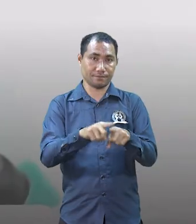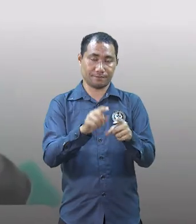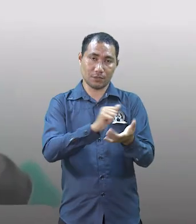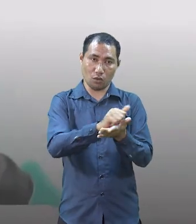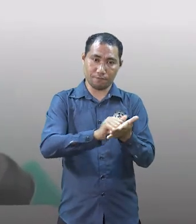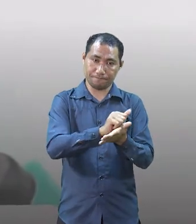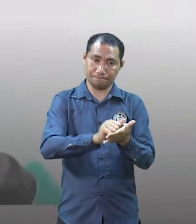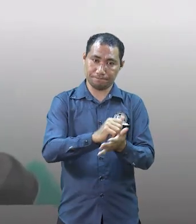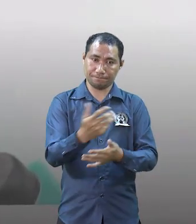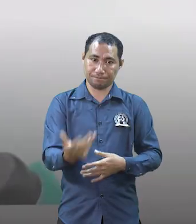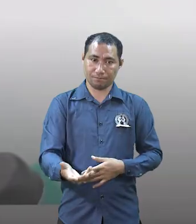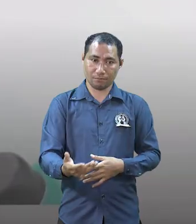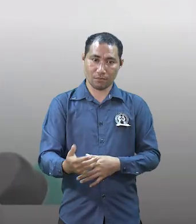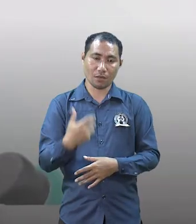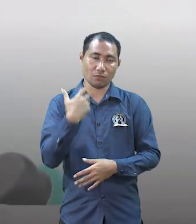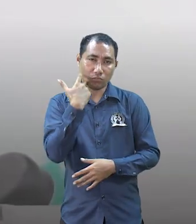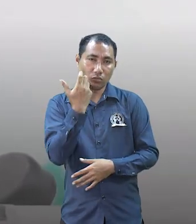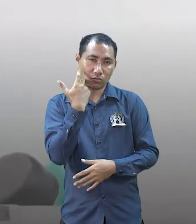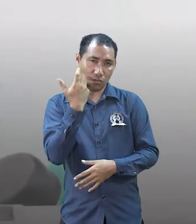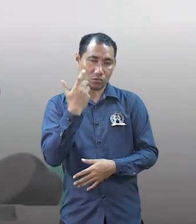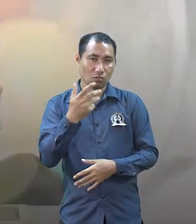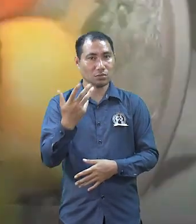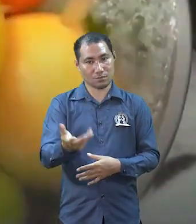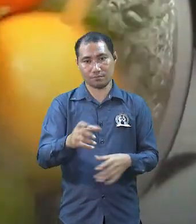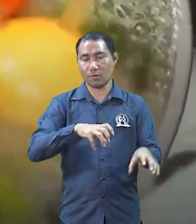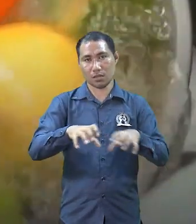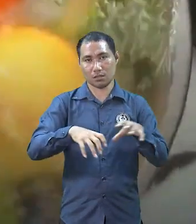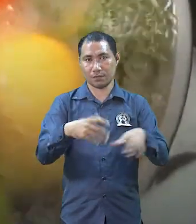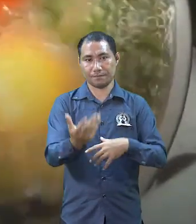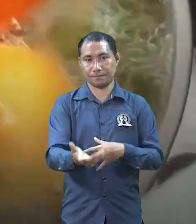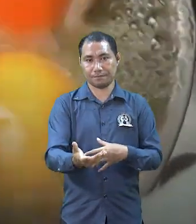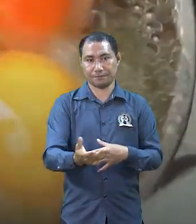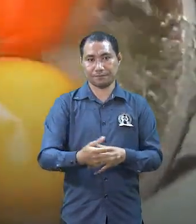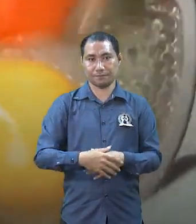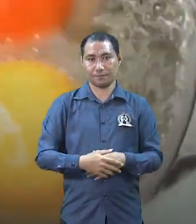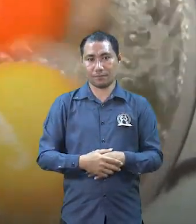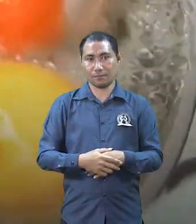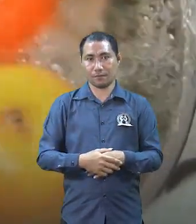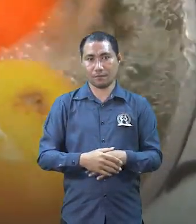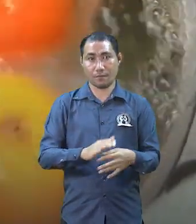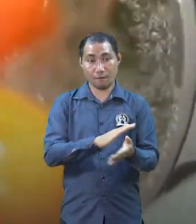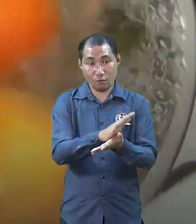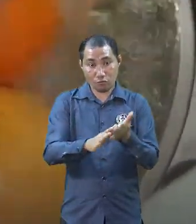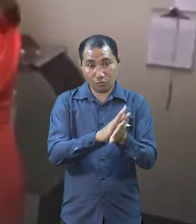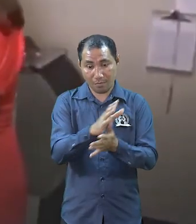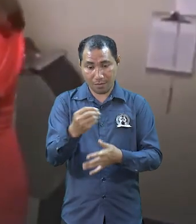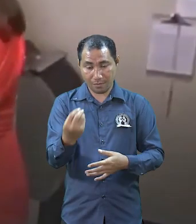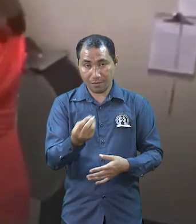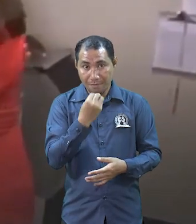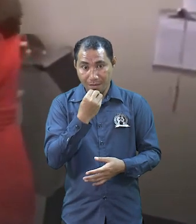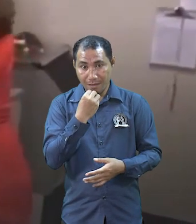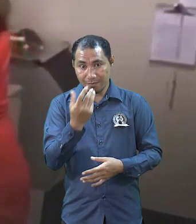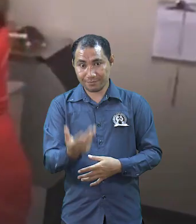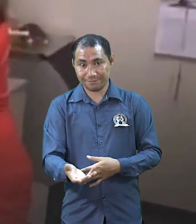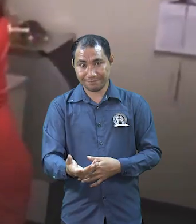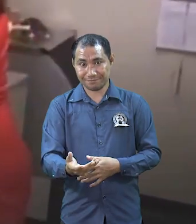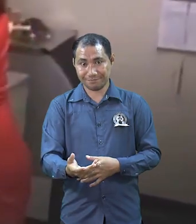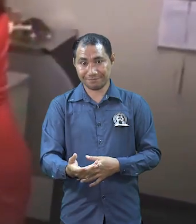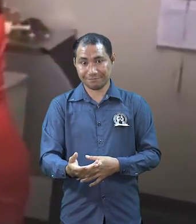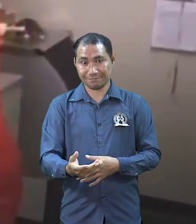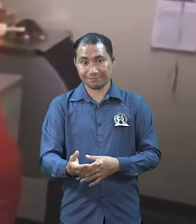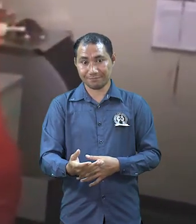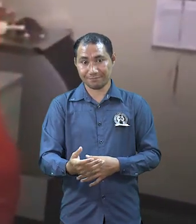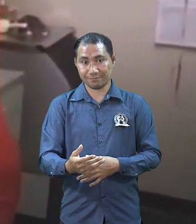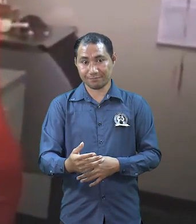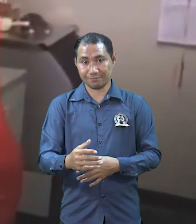Do this after working with each food item. Rinse fruits and veggies. Clean the lids on canned